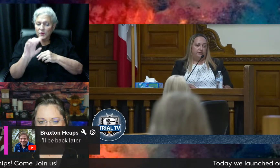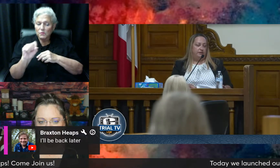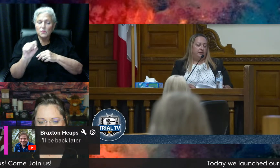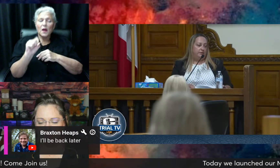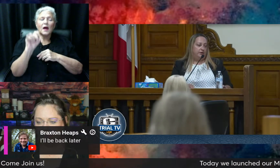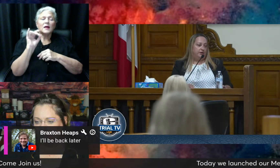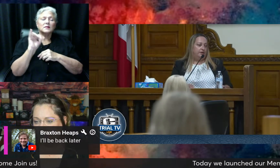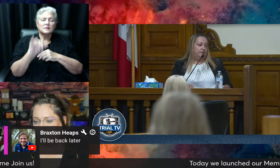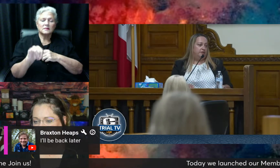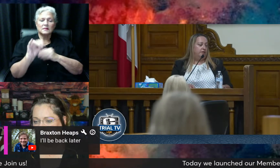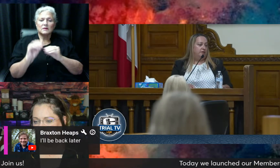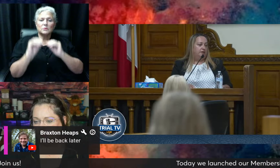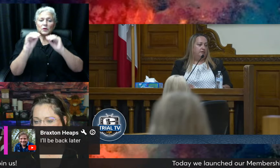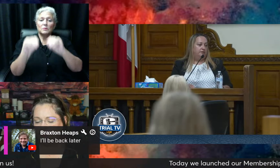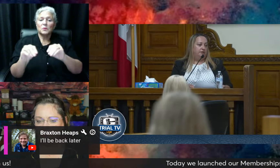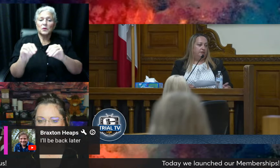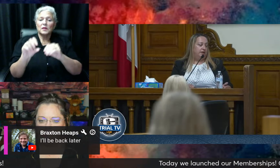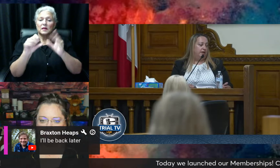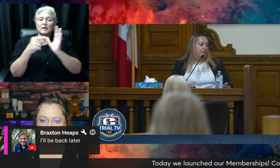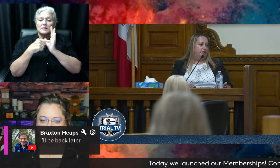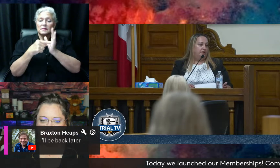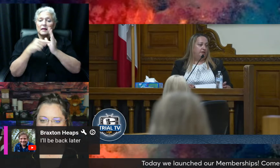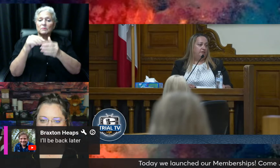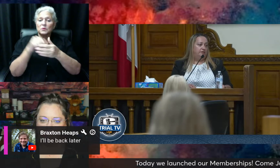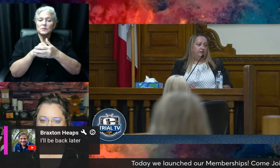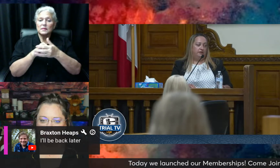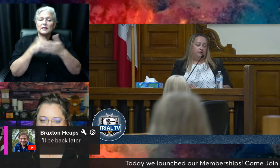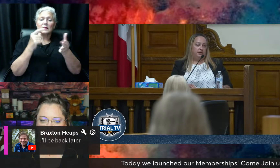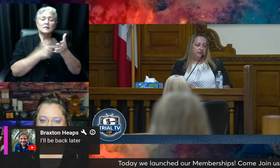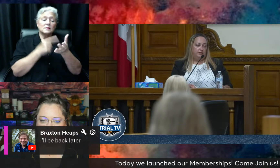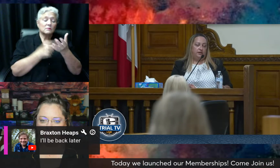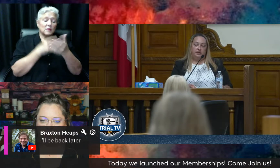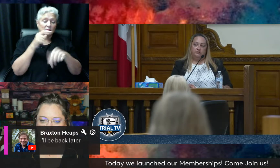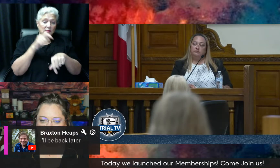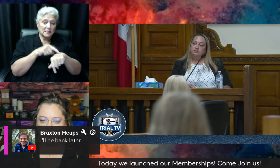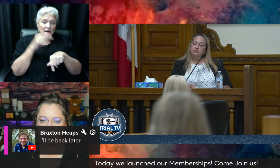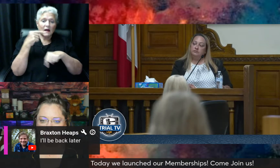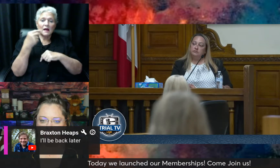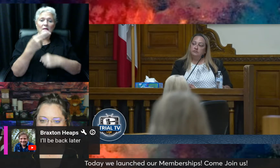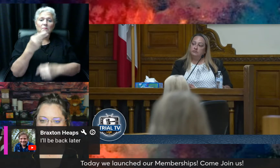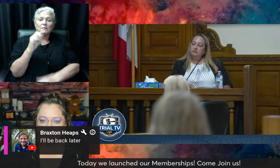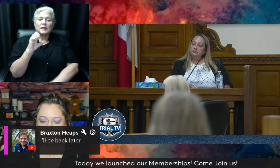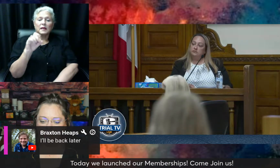there, any other cleaning products and sometimes time, heat, they can all degrade DNA.